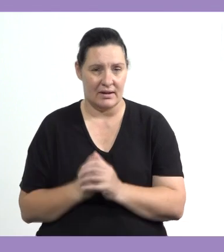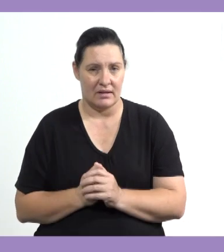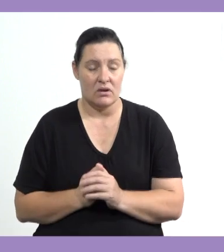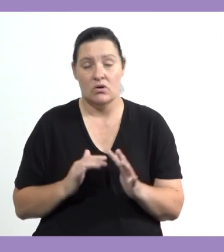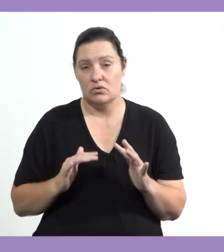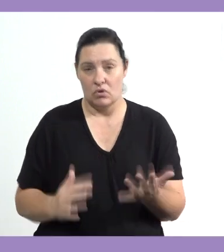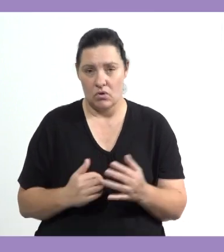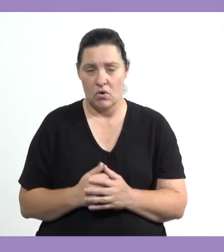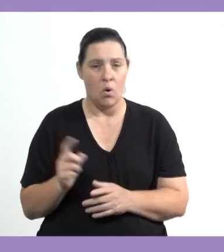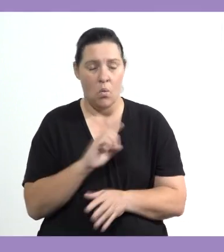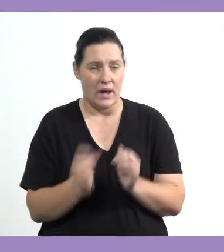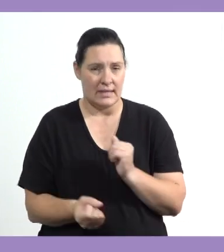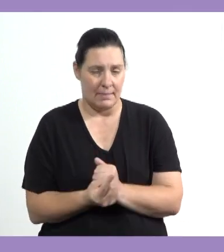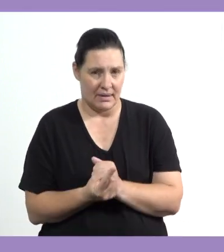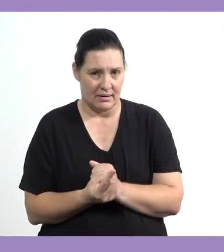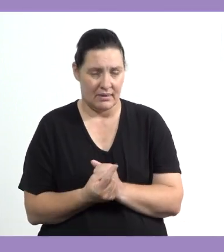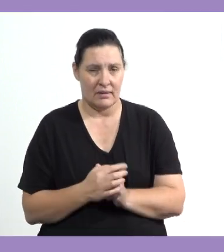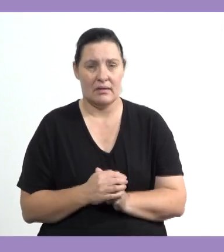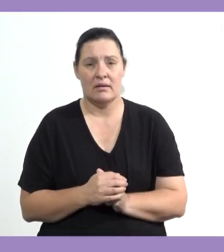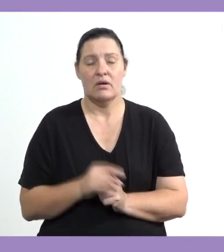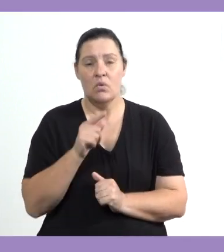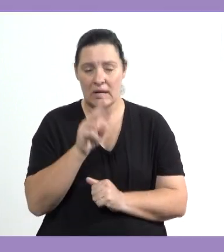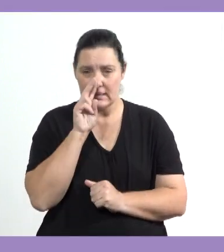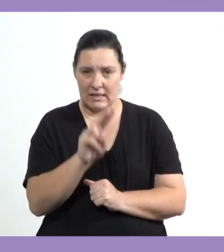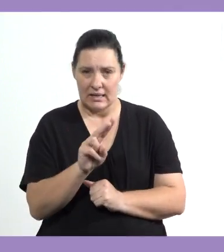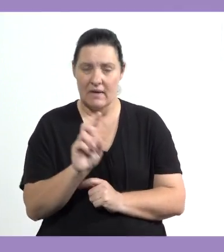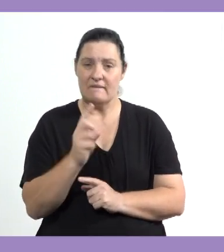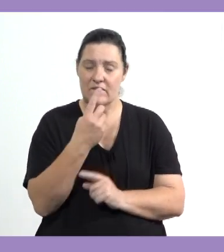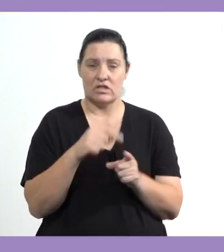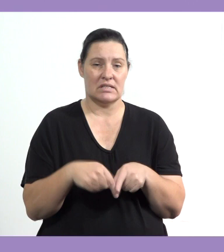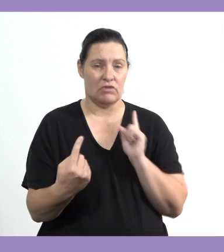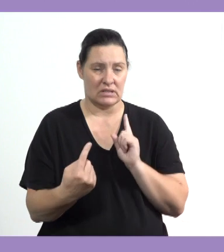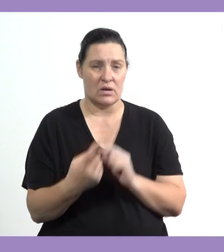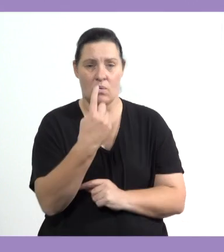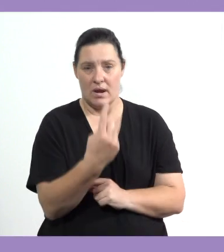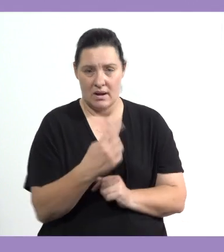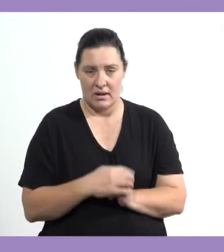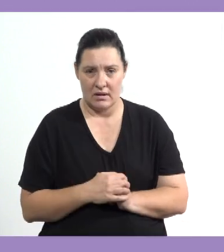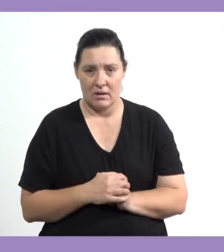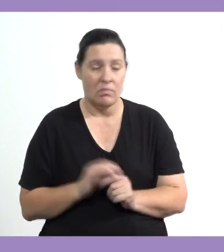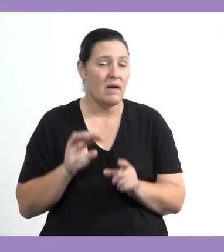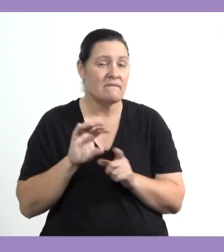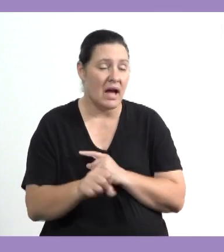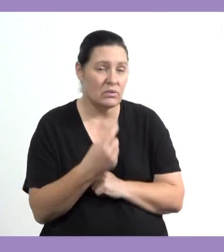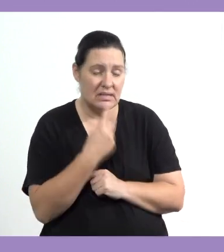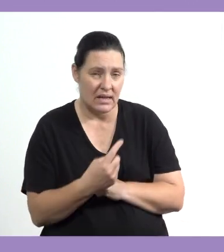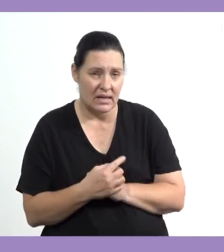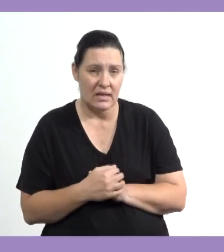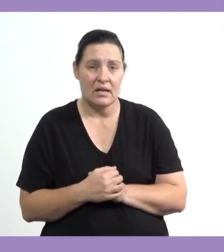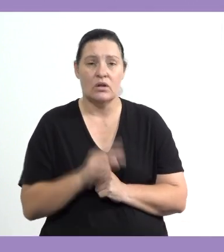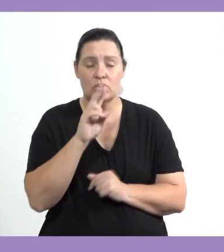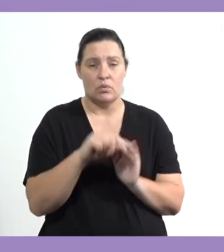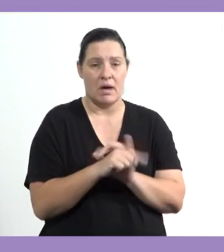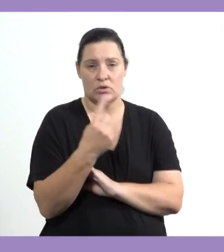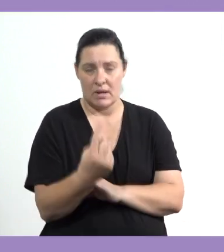11. So what is happening in this pattern? We can see that the first difference is 1. And we found that by saying